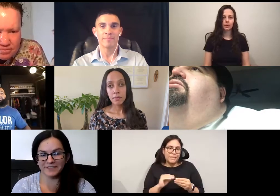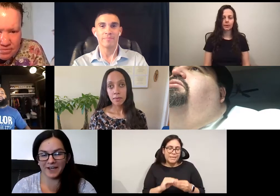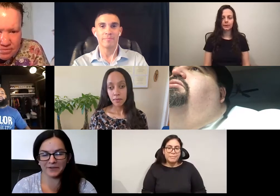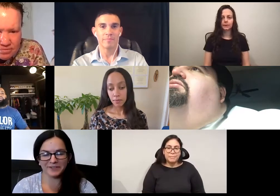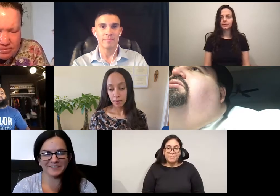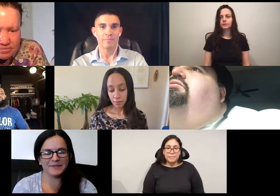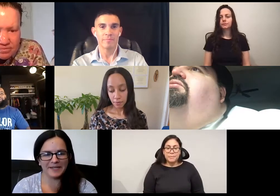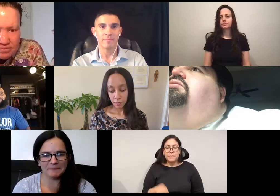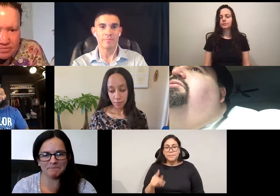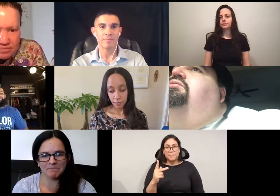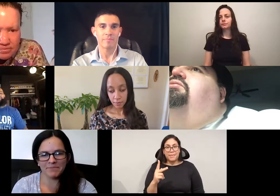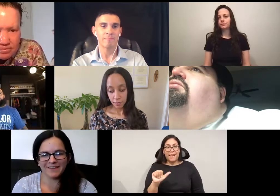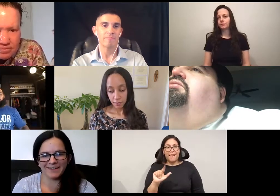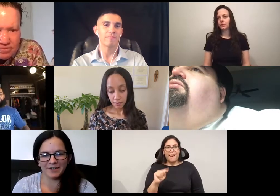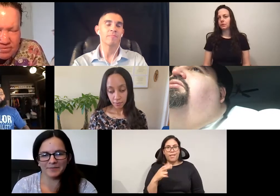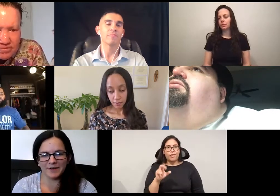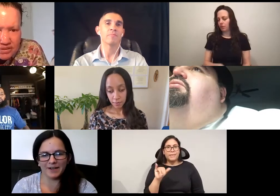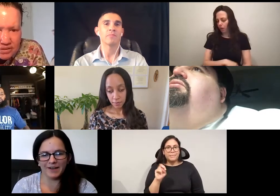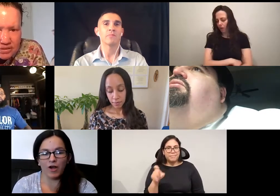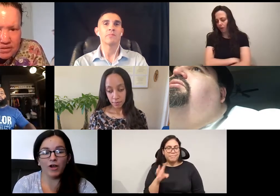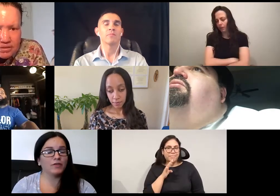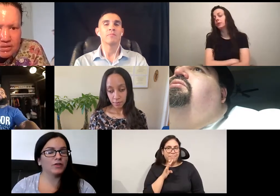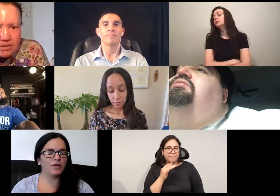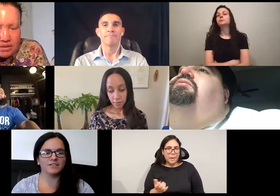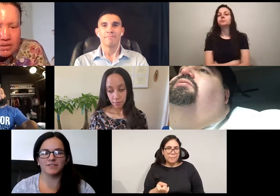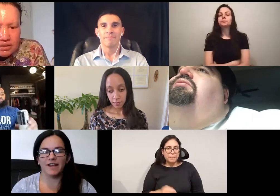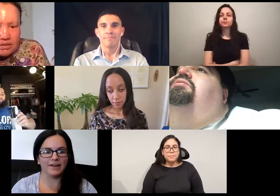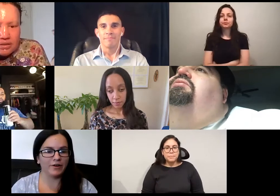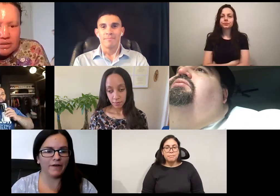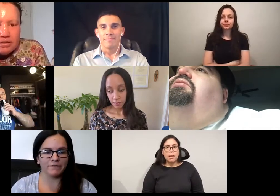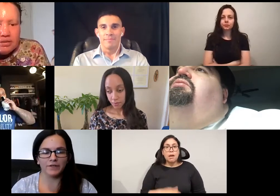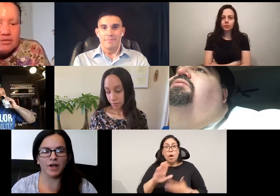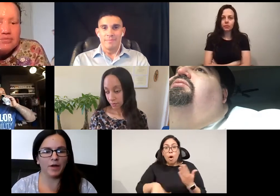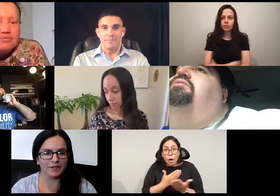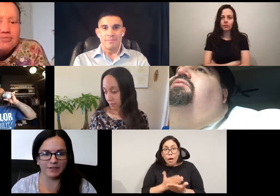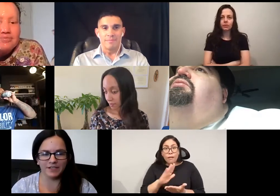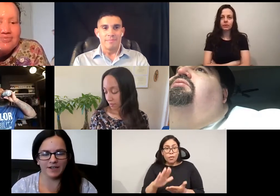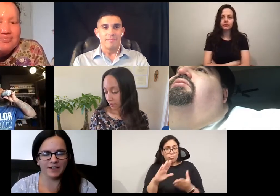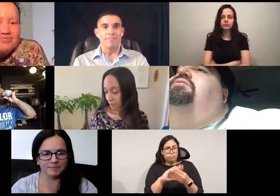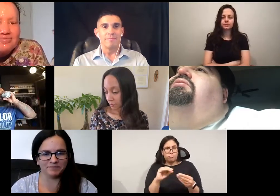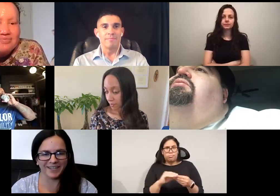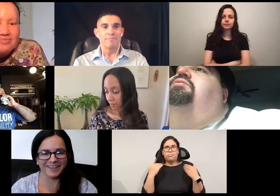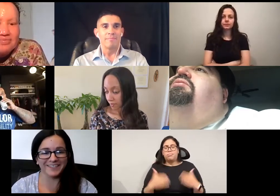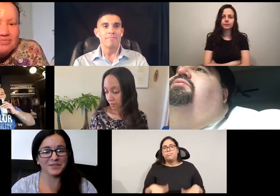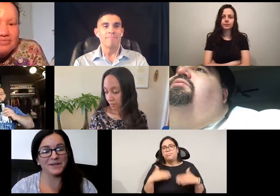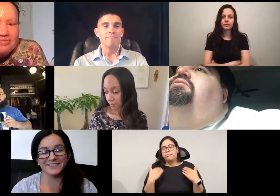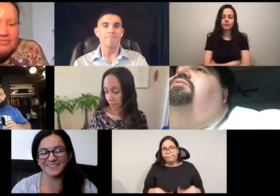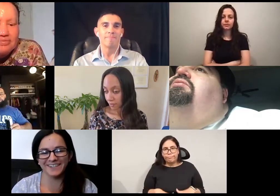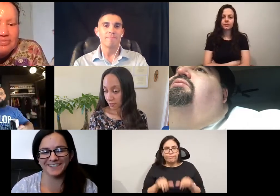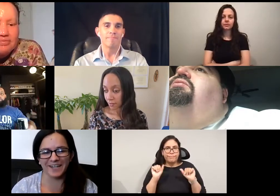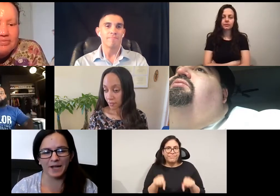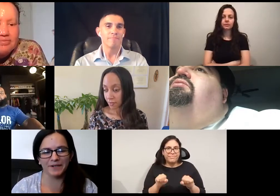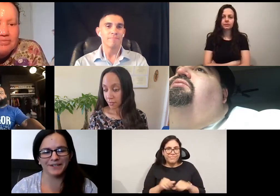This is Catherine speaking. All of your thoughts on that are phenomenal. This